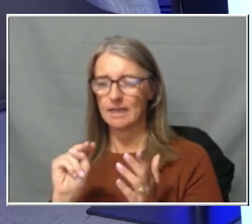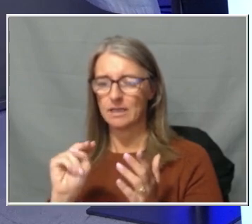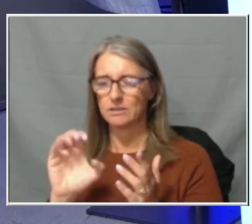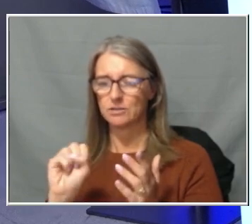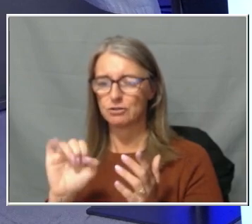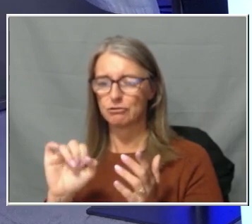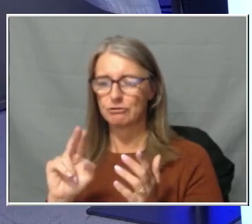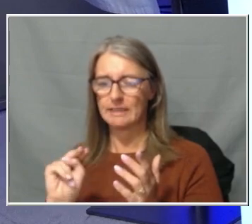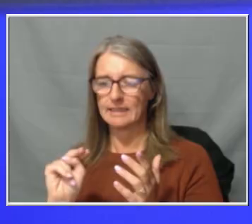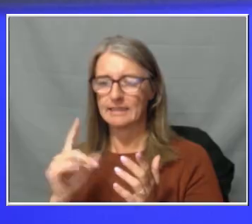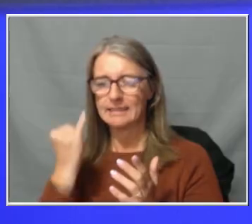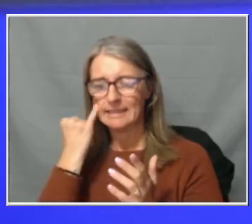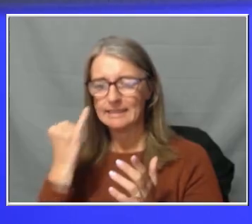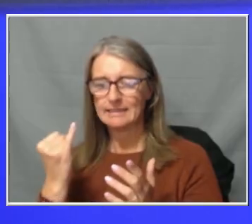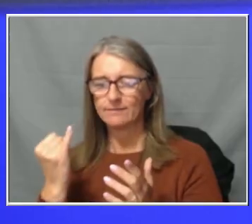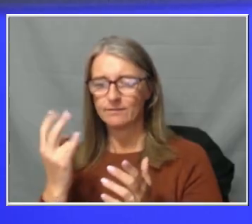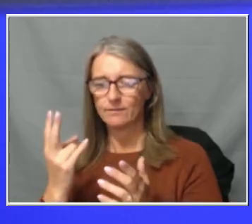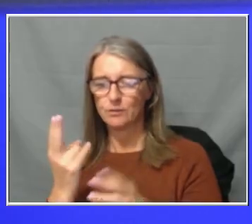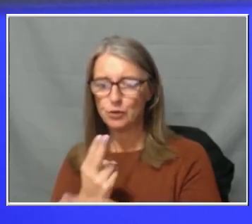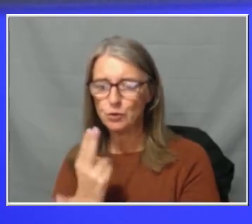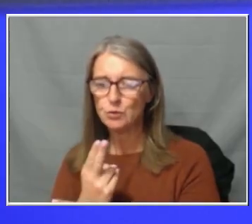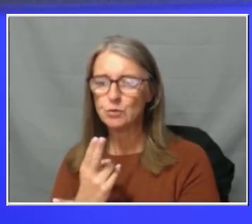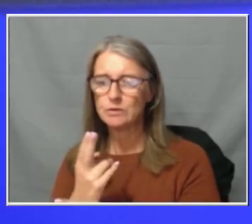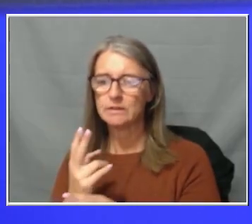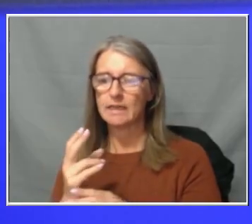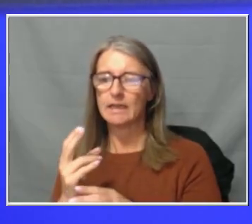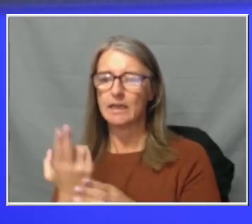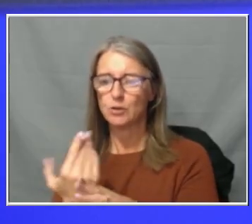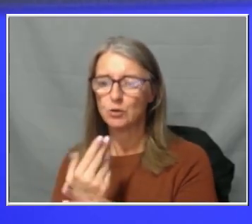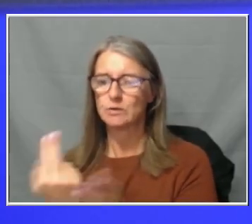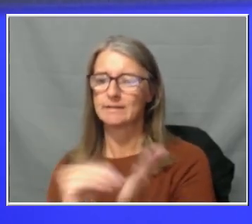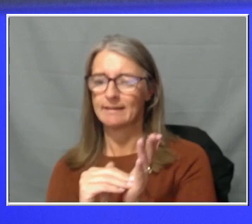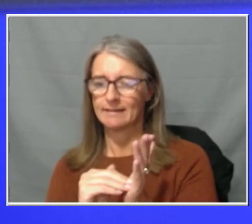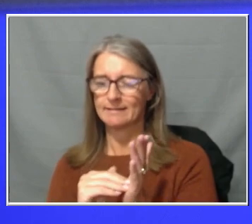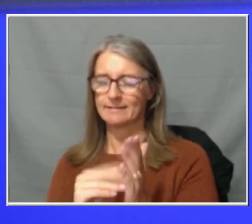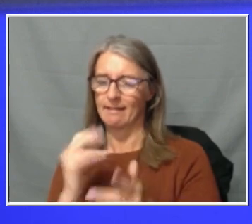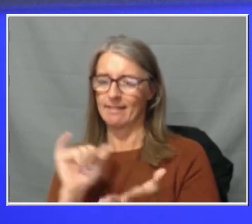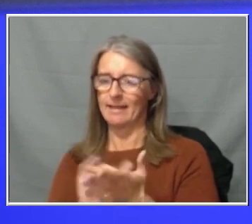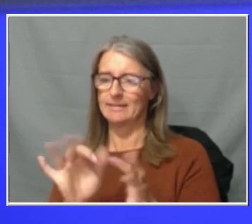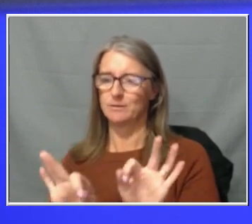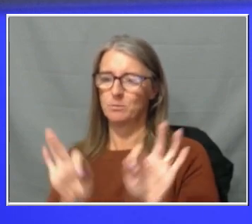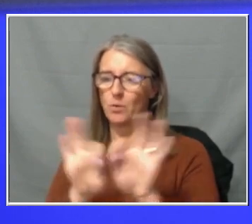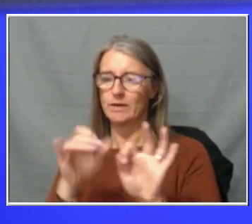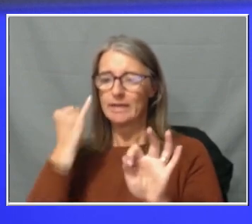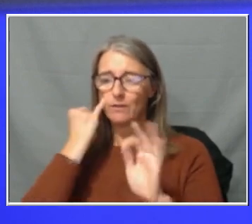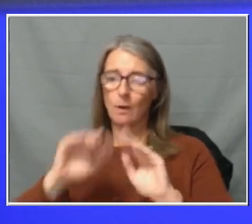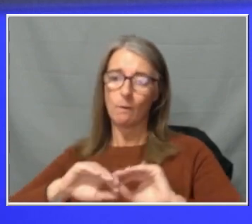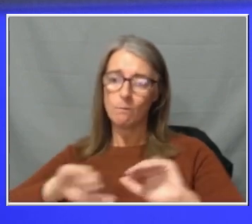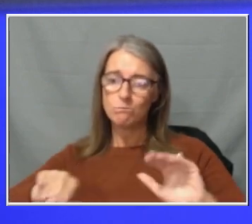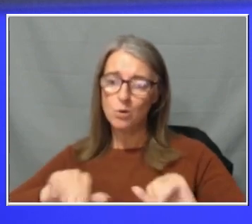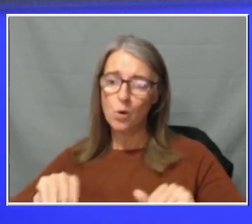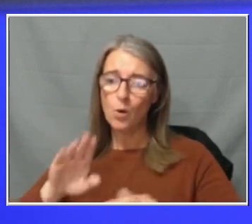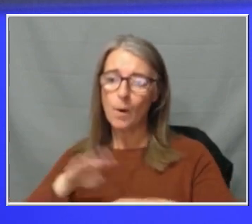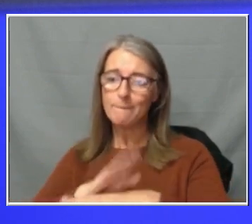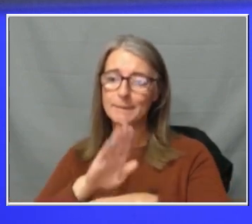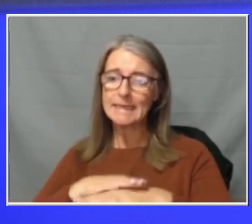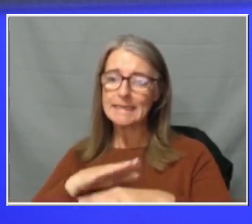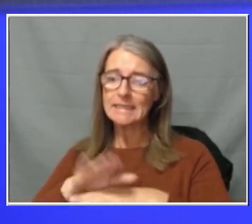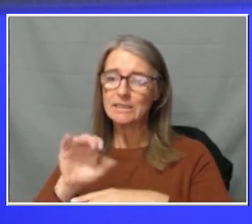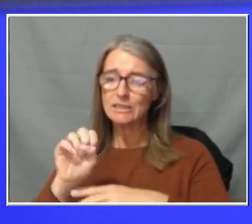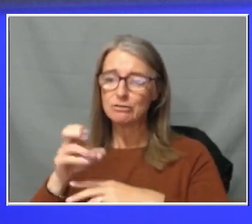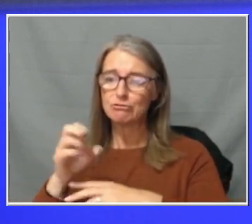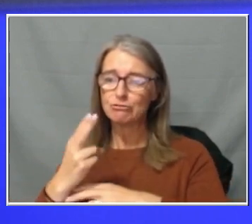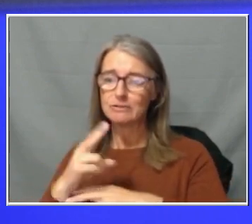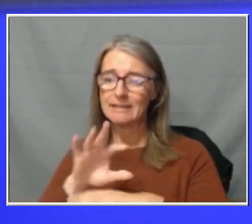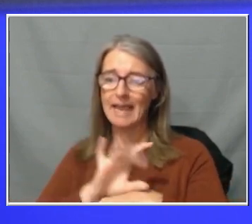going to put on and then reapply. Right. And that's the piece, because if you go to the pool or you go to the beach at 8 or 9 a.m. and you put it on,